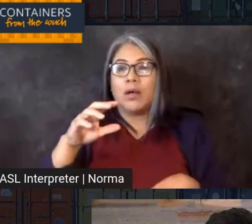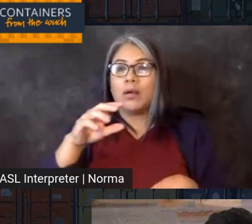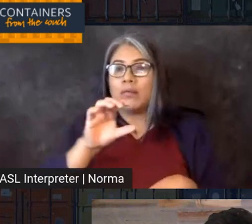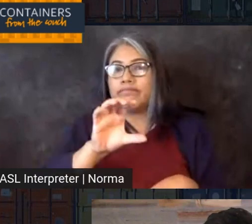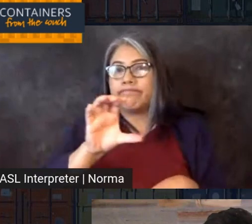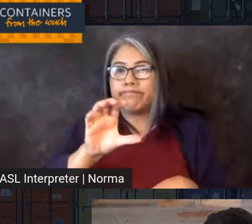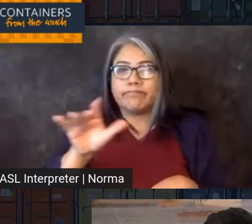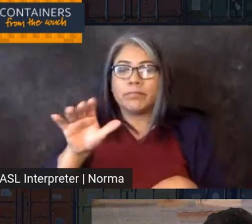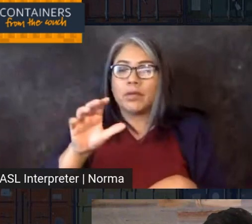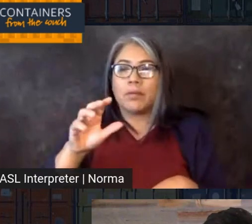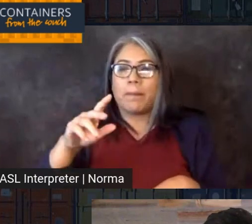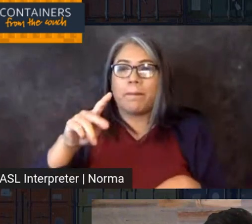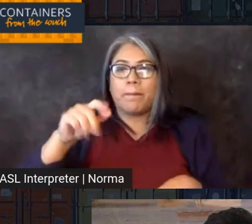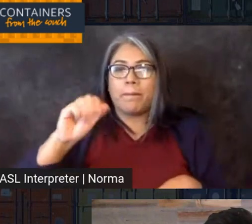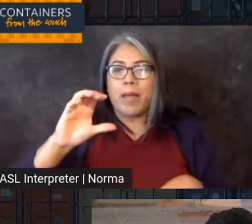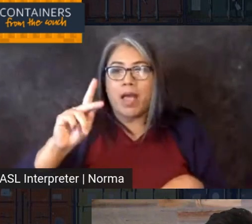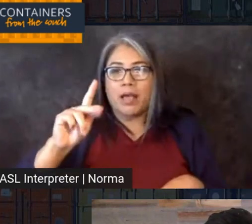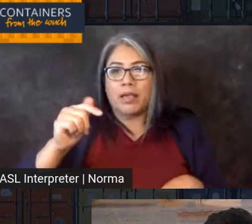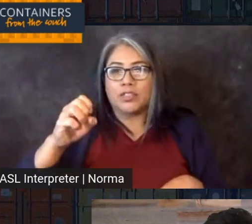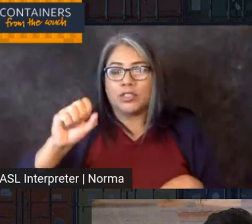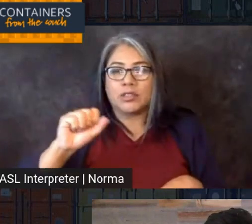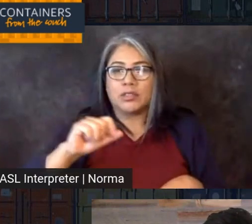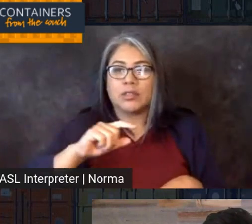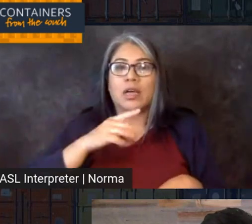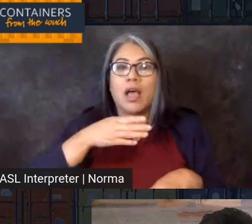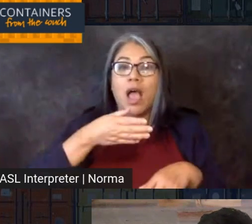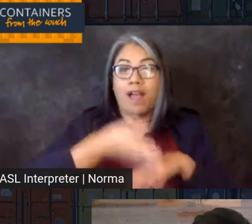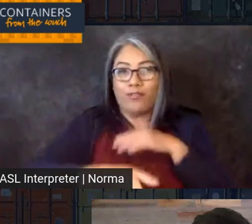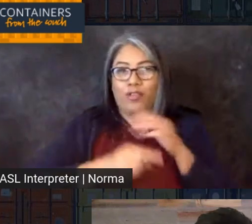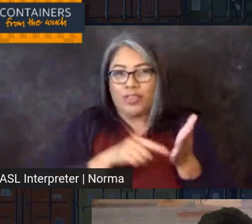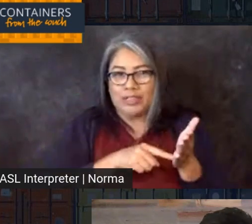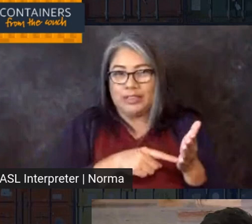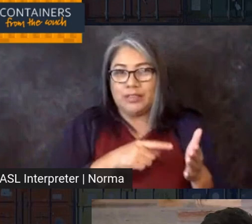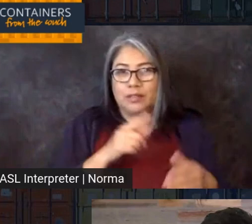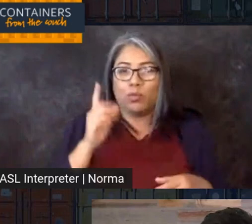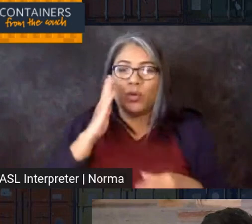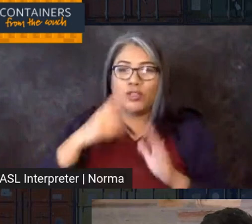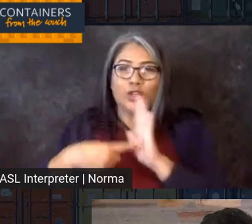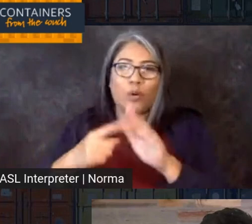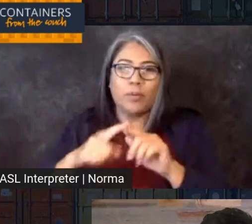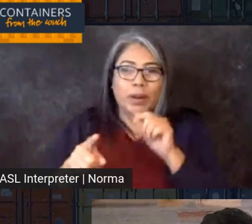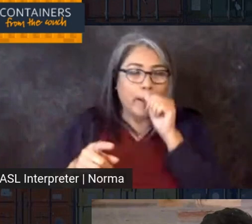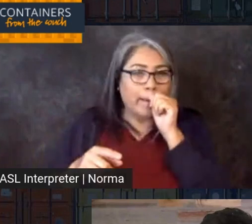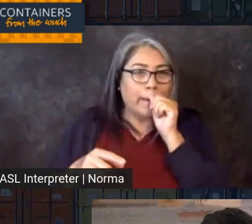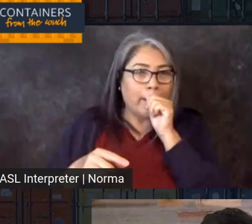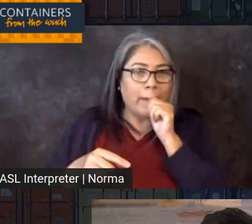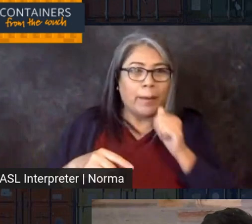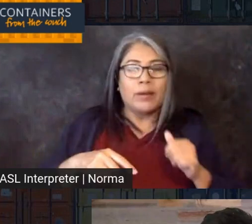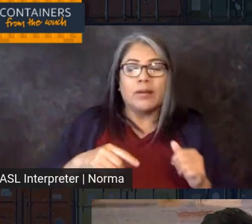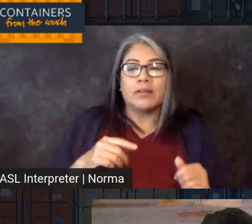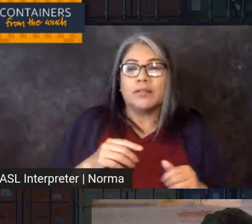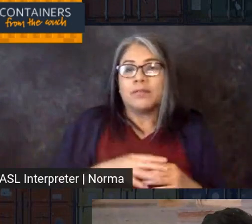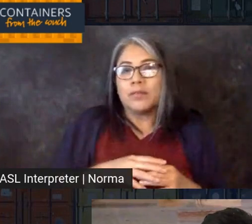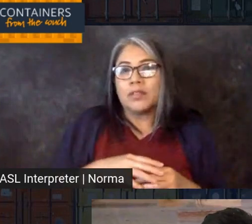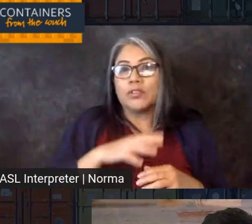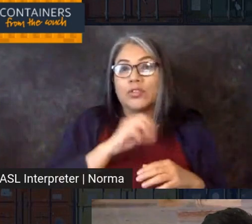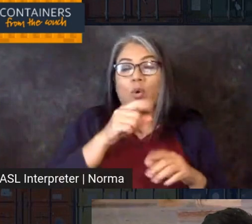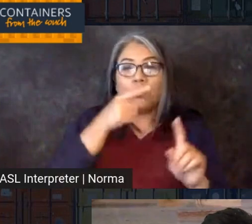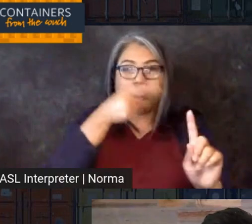in terms of consistency, as well as getting prepared for their eventual move to the cloud at some point in time as